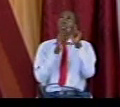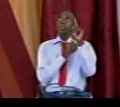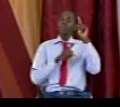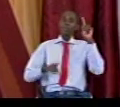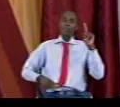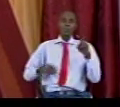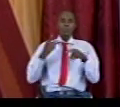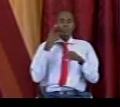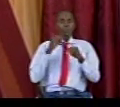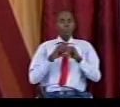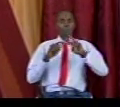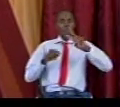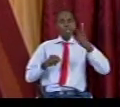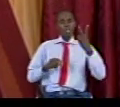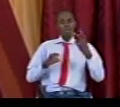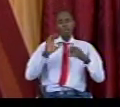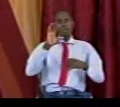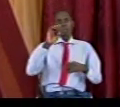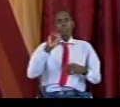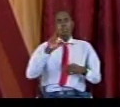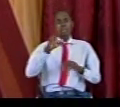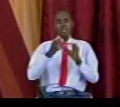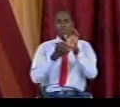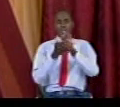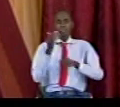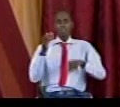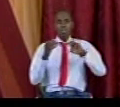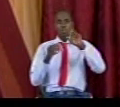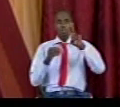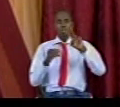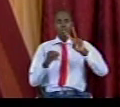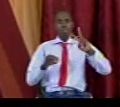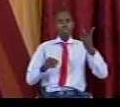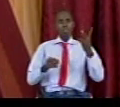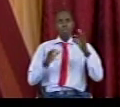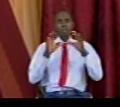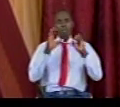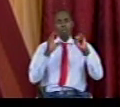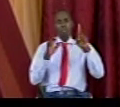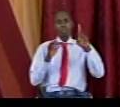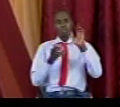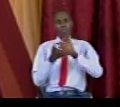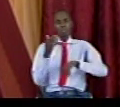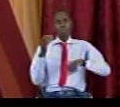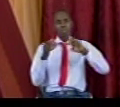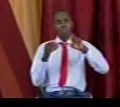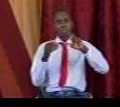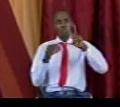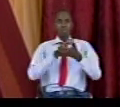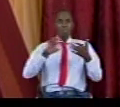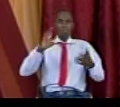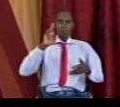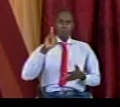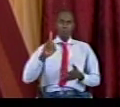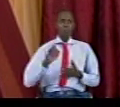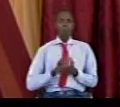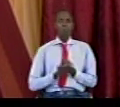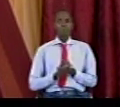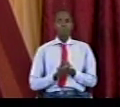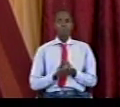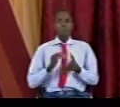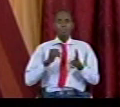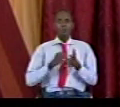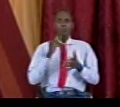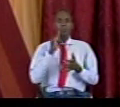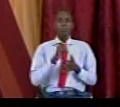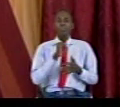chapter 12, and I read from verse 1. 2 Corinthians chapter 12, reading from verse 1. It is not expedient for